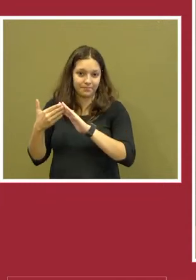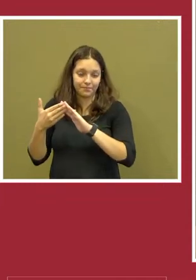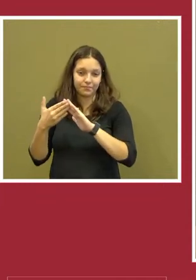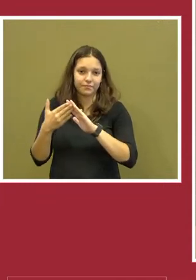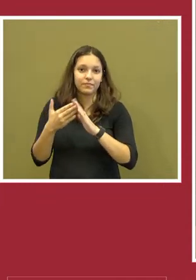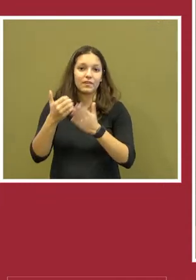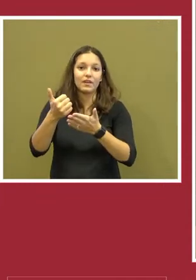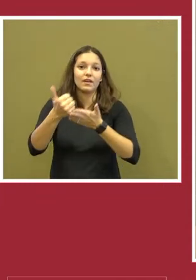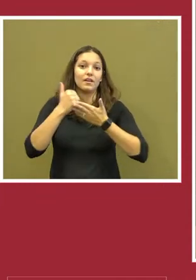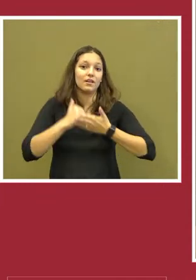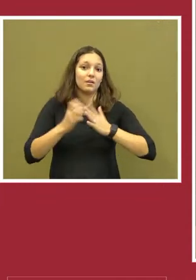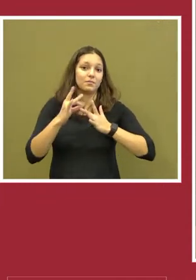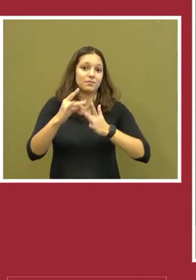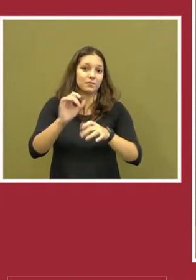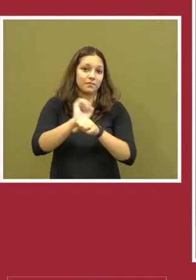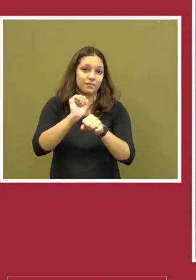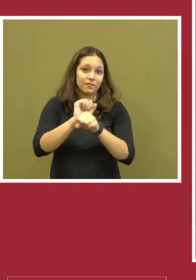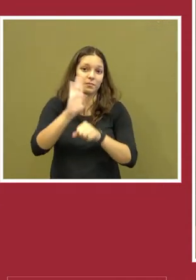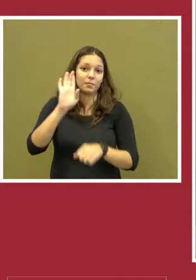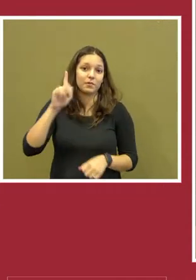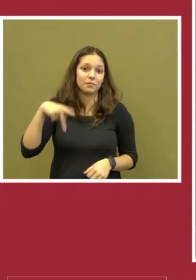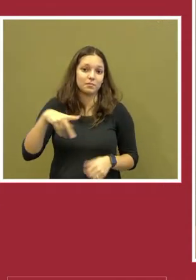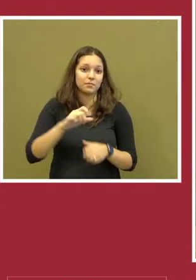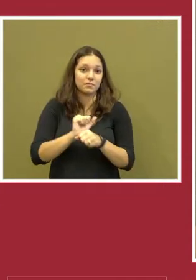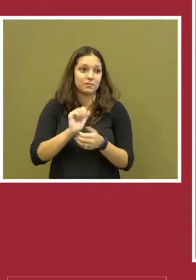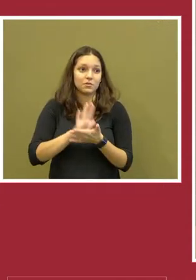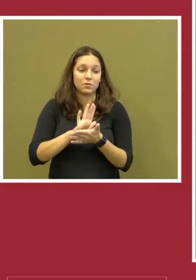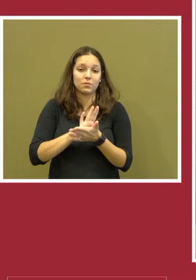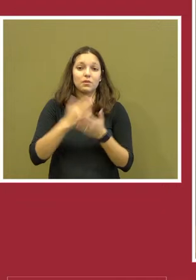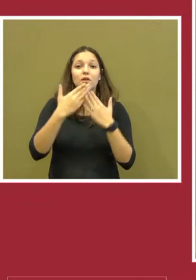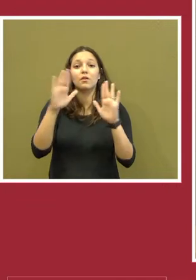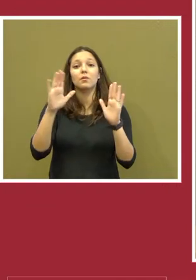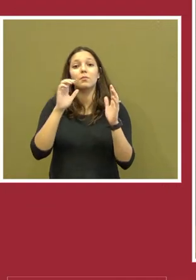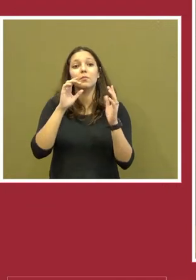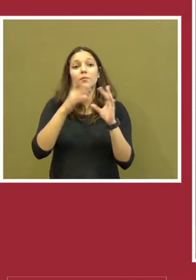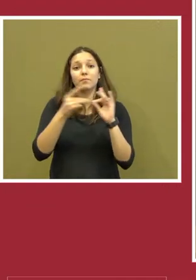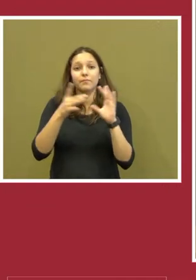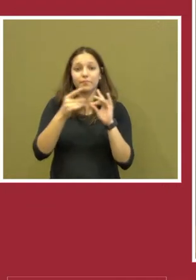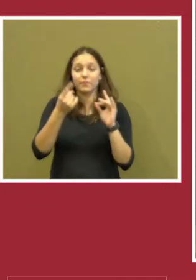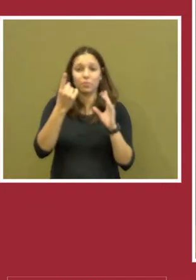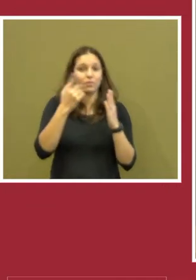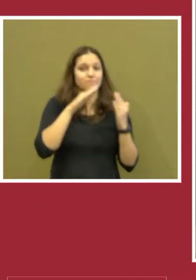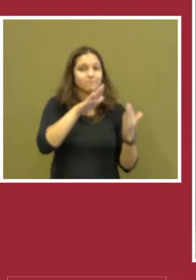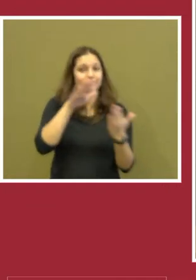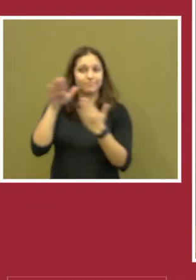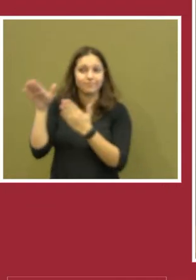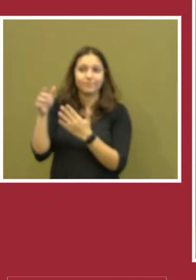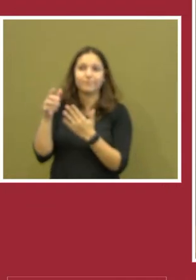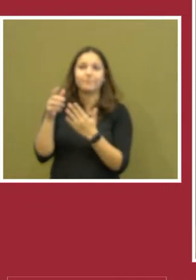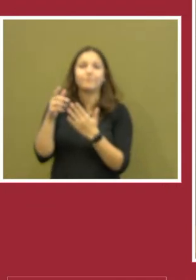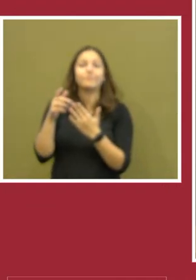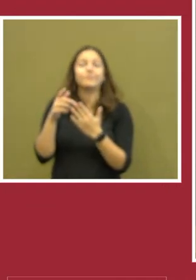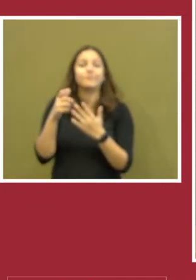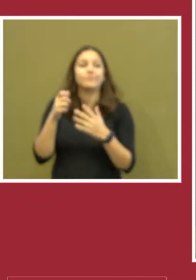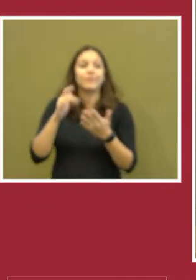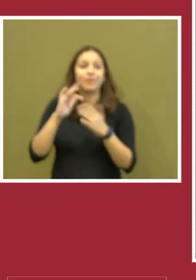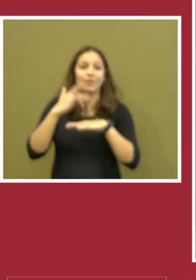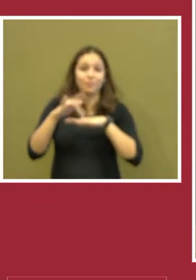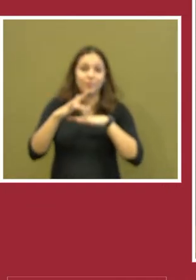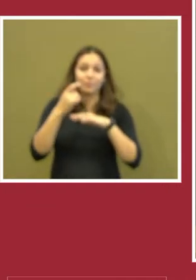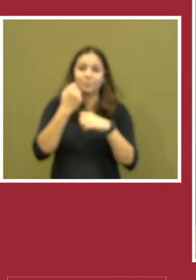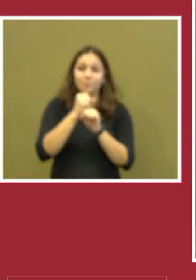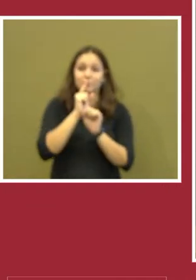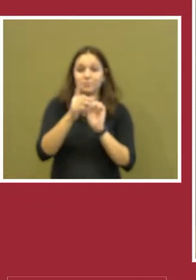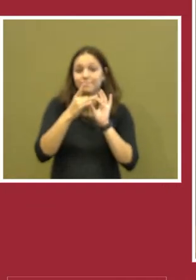as it helps guide the work of Ben Lapine Schools. Public comment is just one of many avenues available to ensure this connection. Members of the public